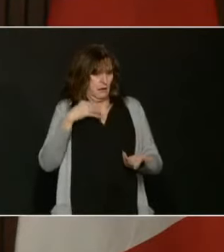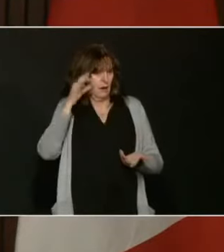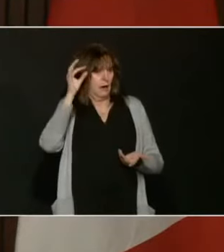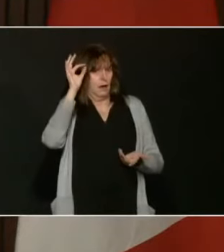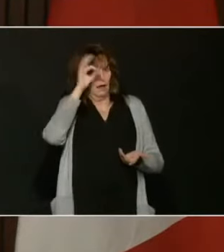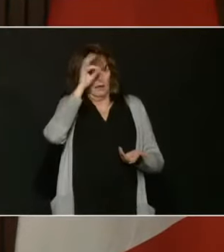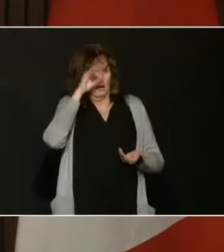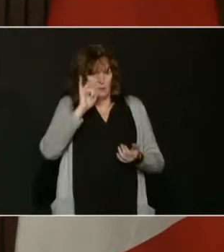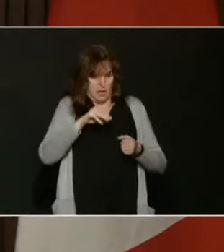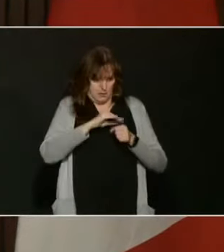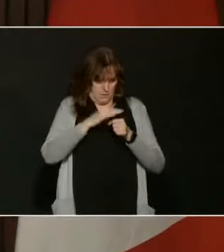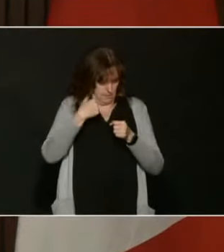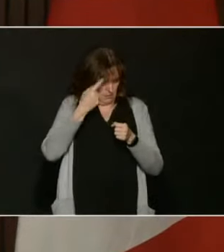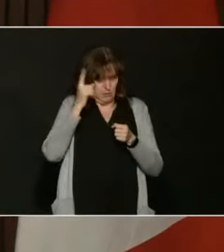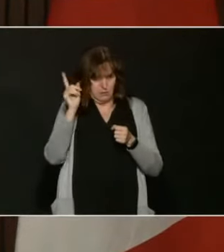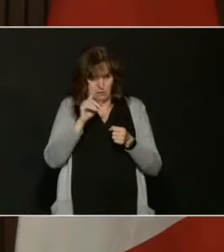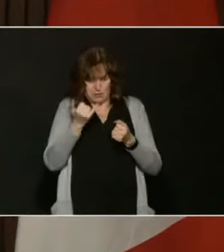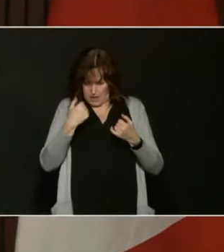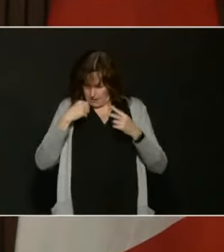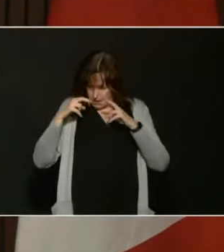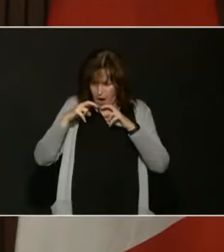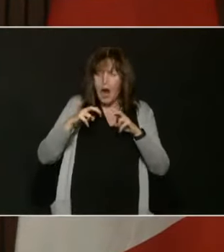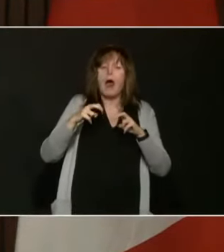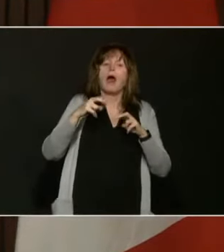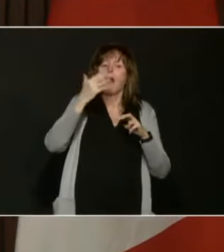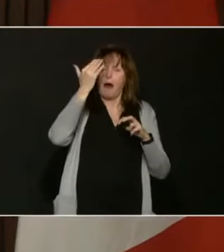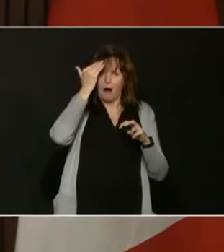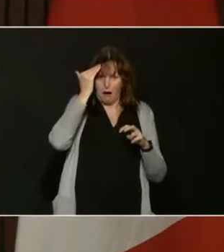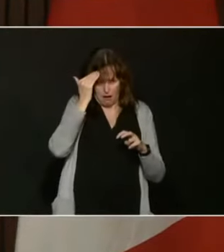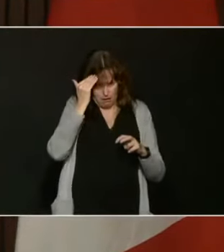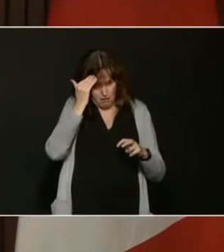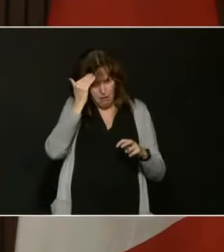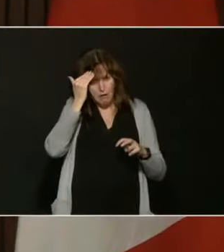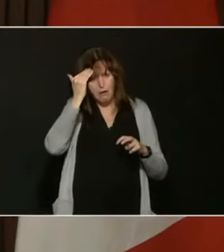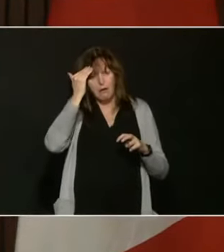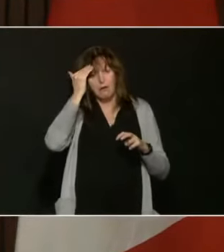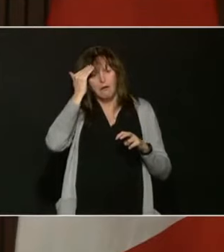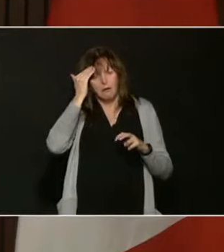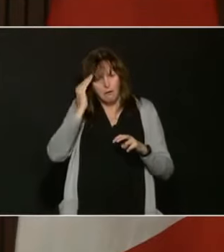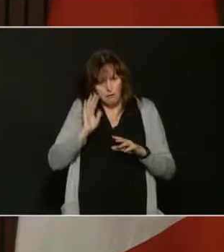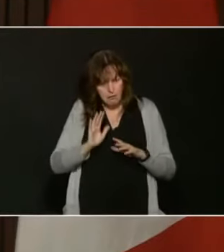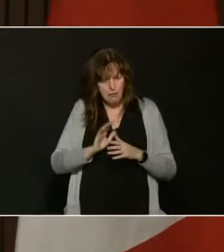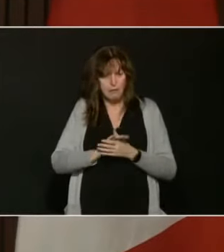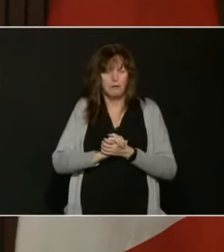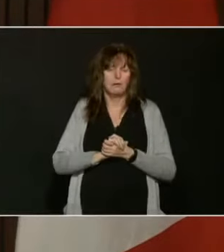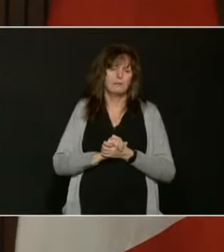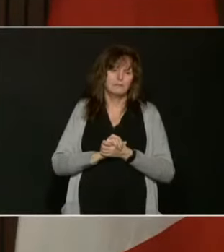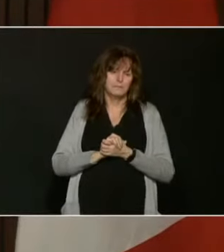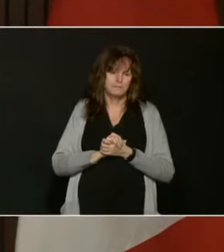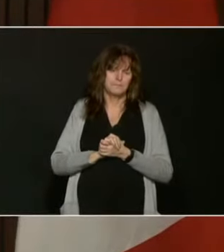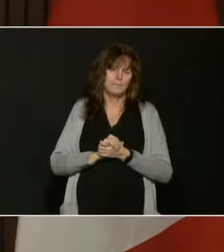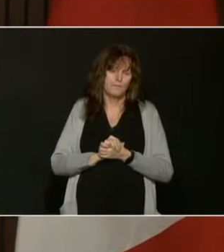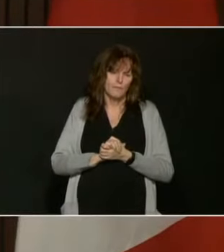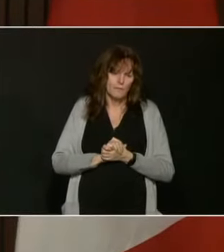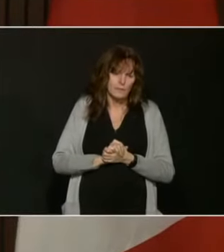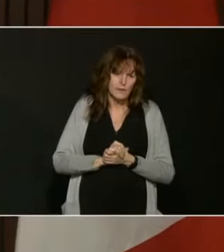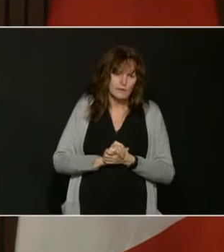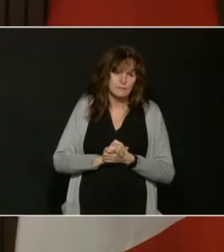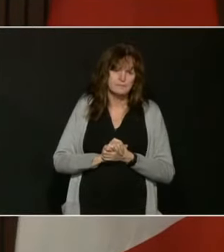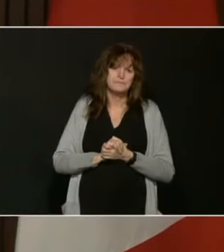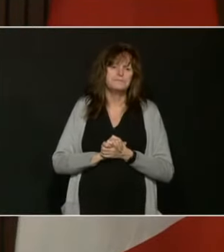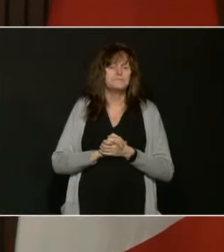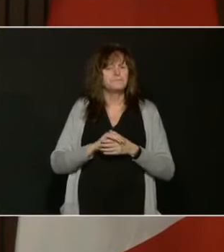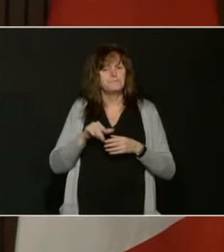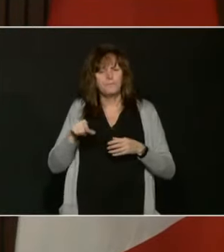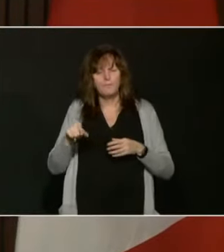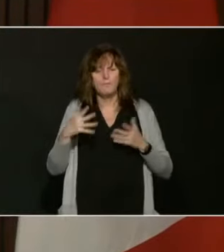close to the end of the pandemic, but the actual deaths are kind of plotting right between our best and our worst case scenario. And that's likely a reflection of